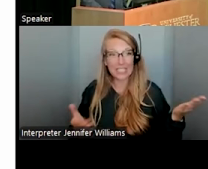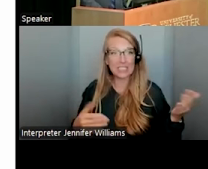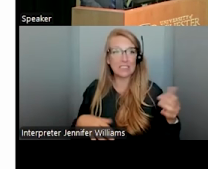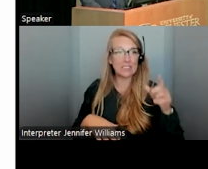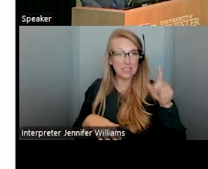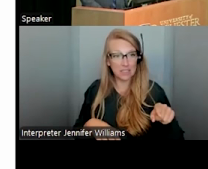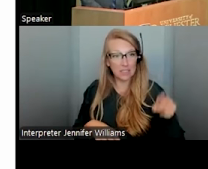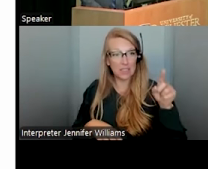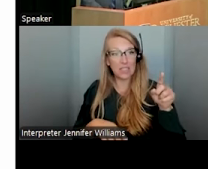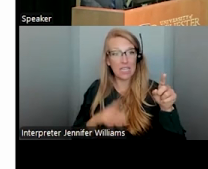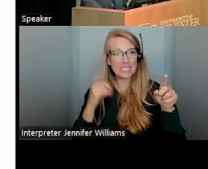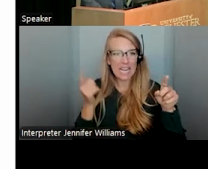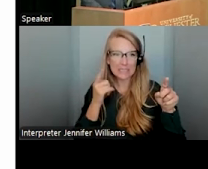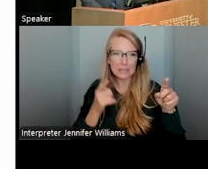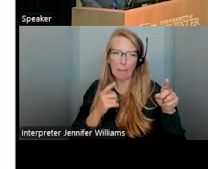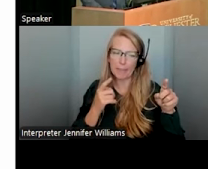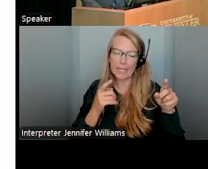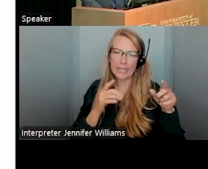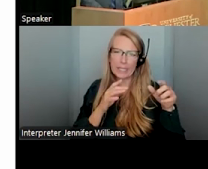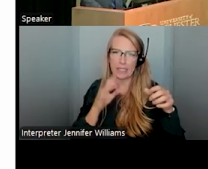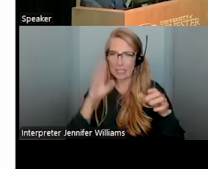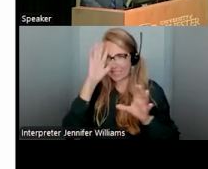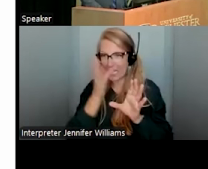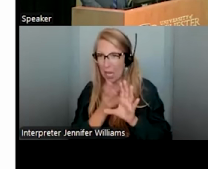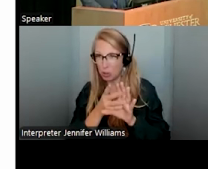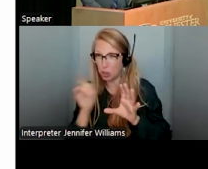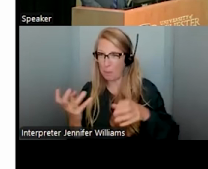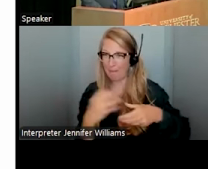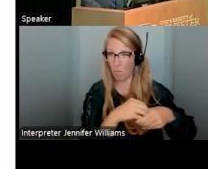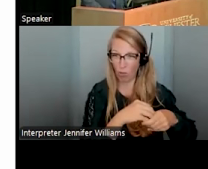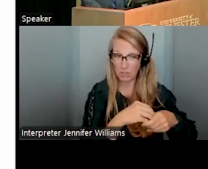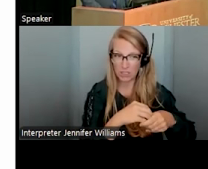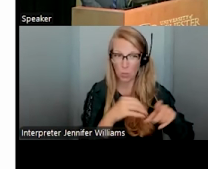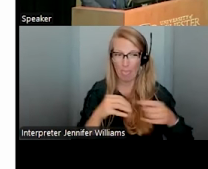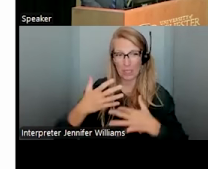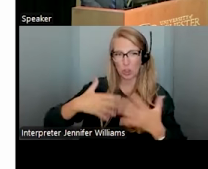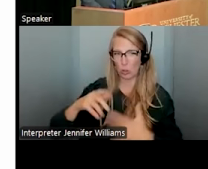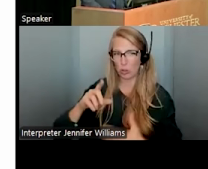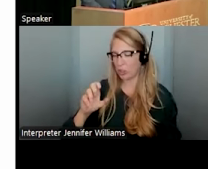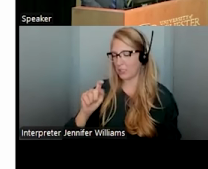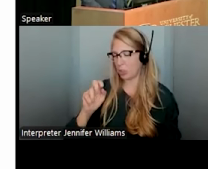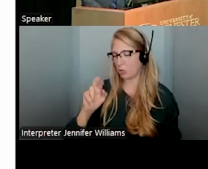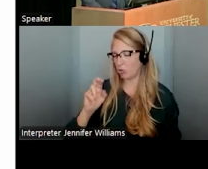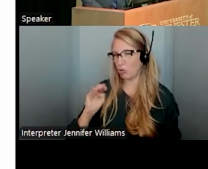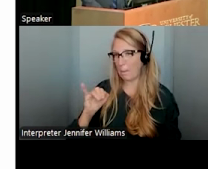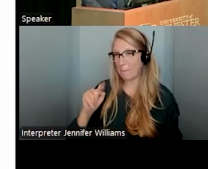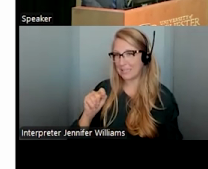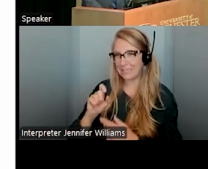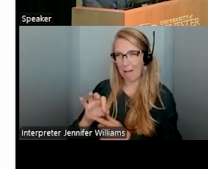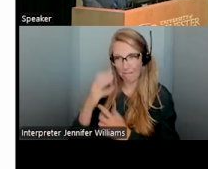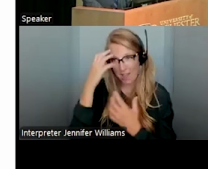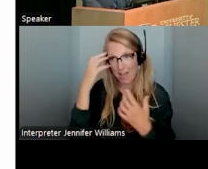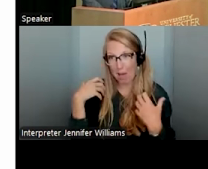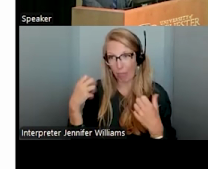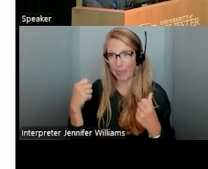is something that psychiatry should be involved in addressing. But ultimately, you know, when you